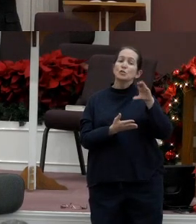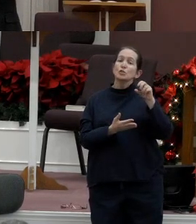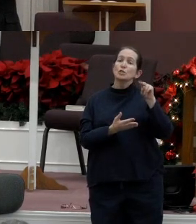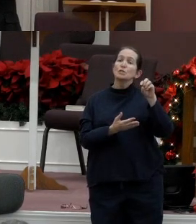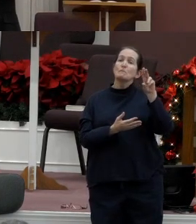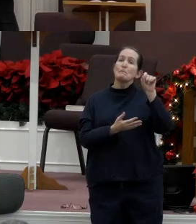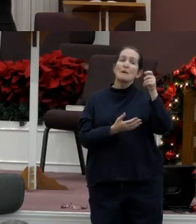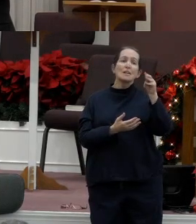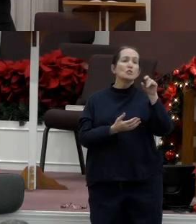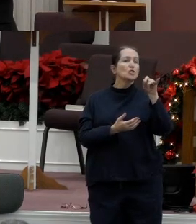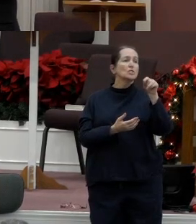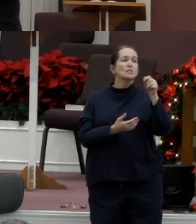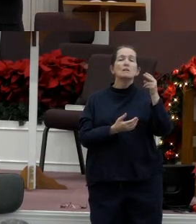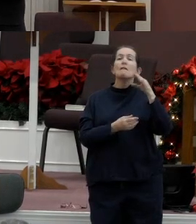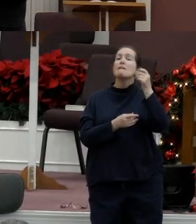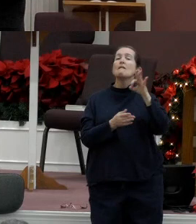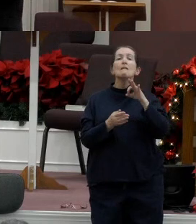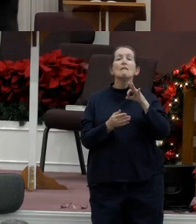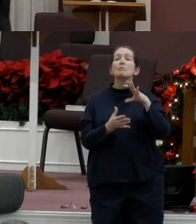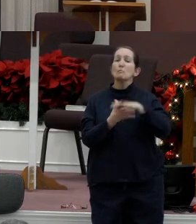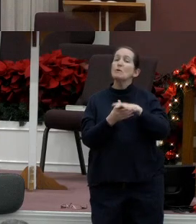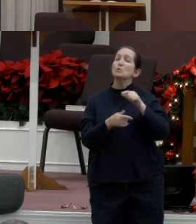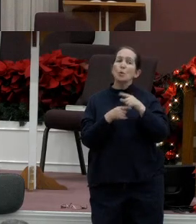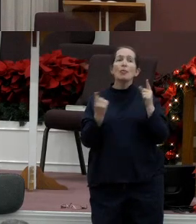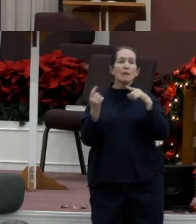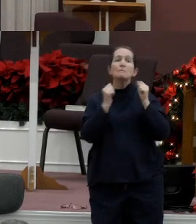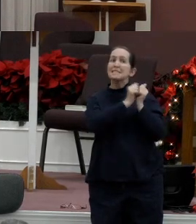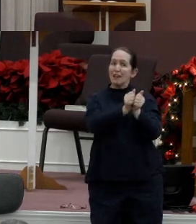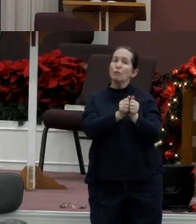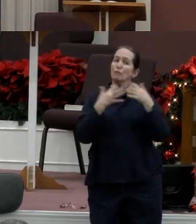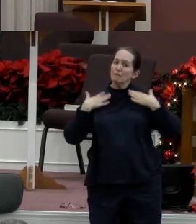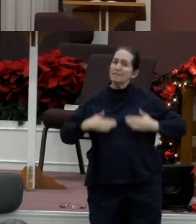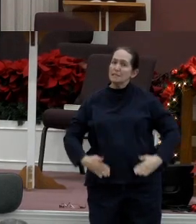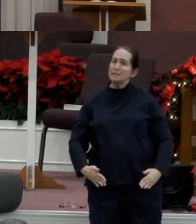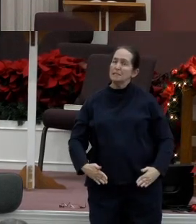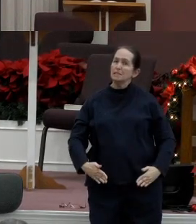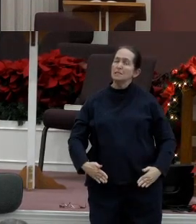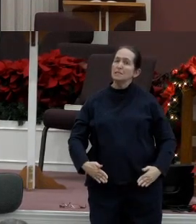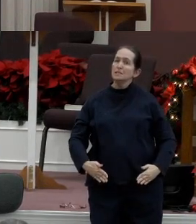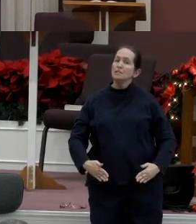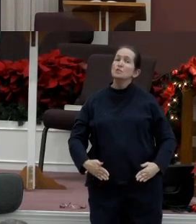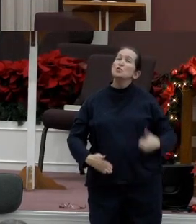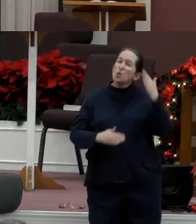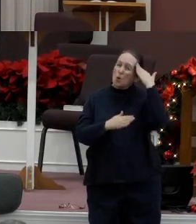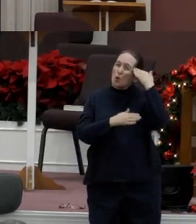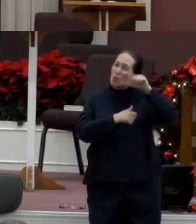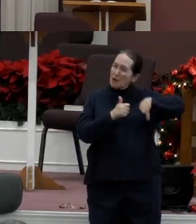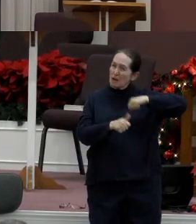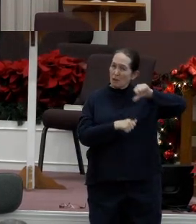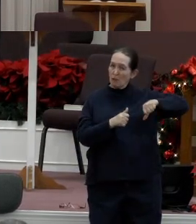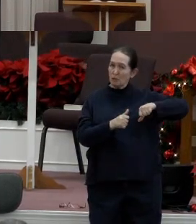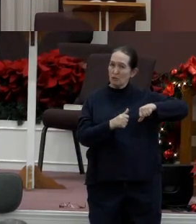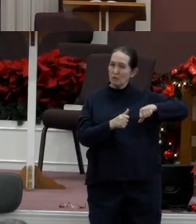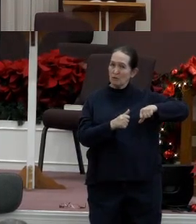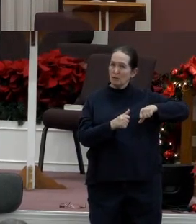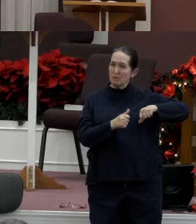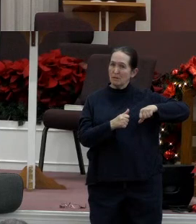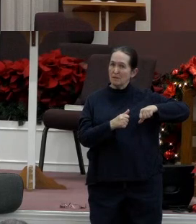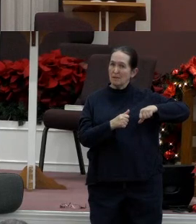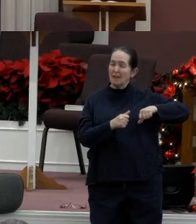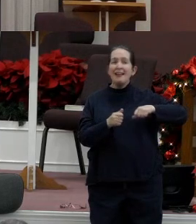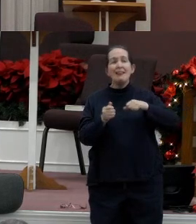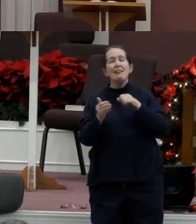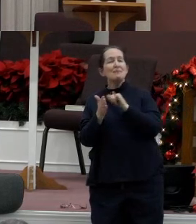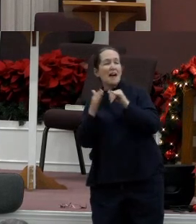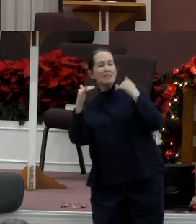of the marriage, when they come together physically, is to know one another. It's that